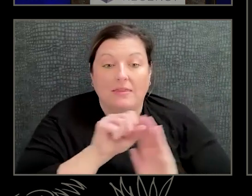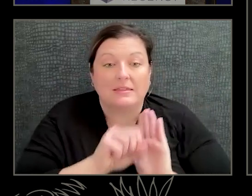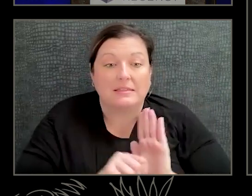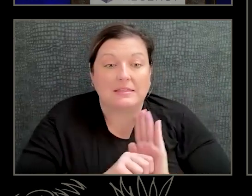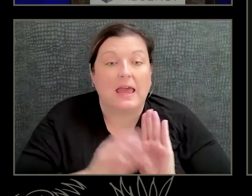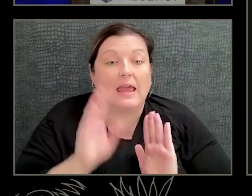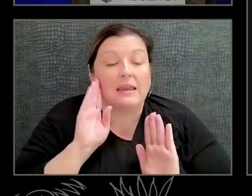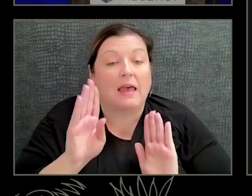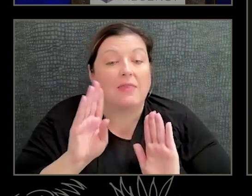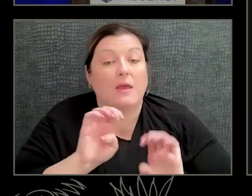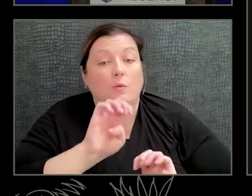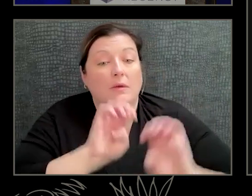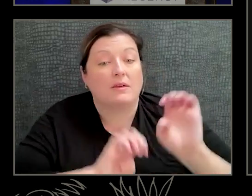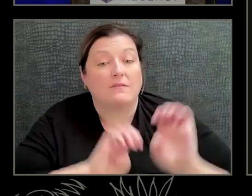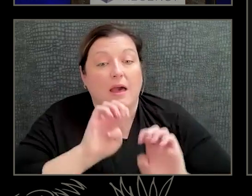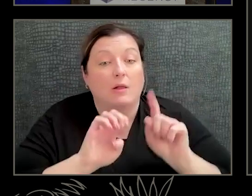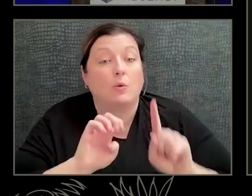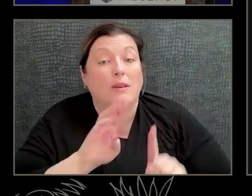the evaluator.